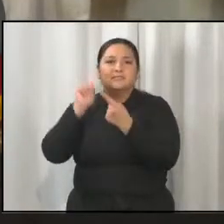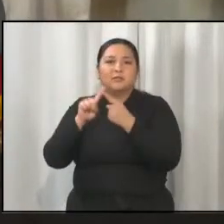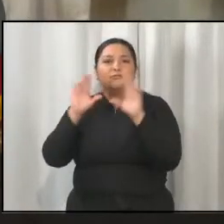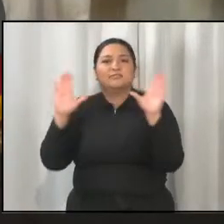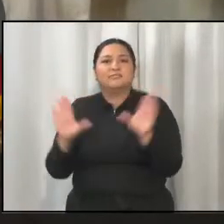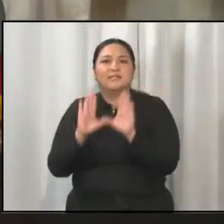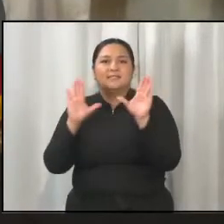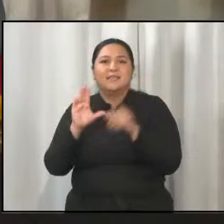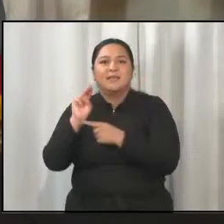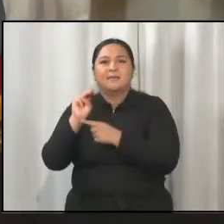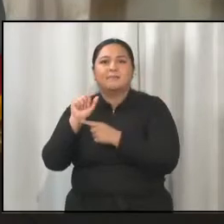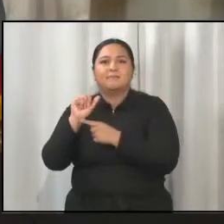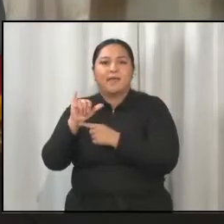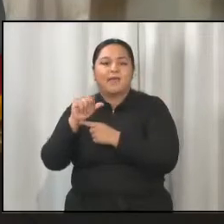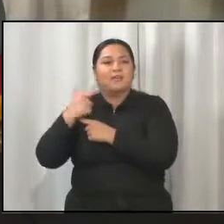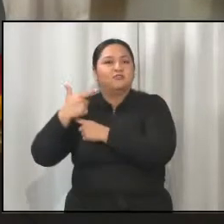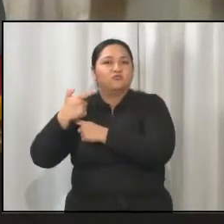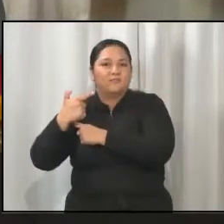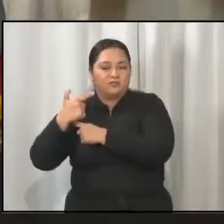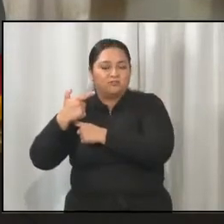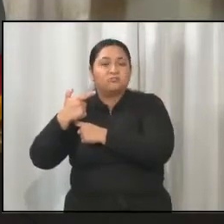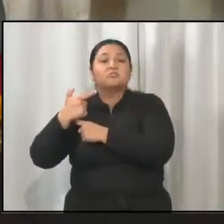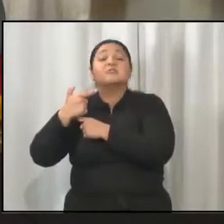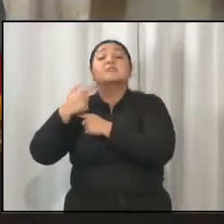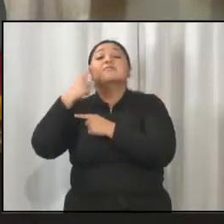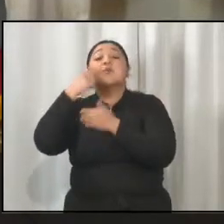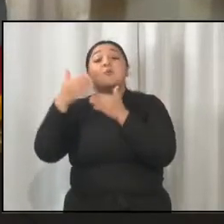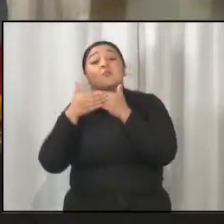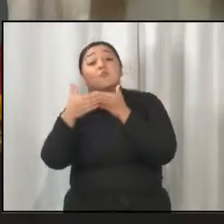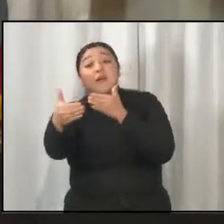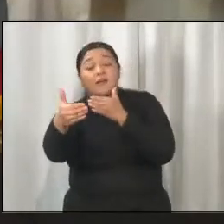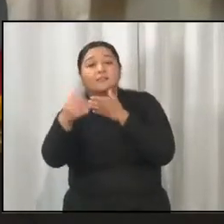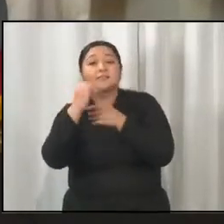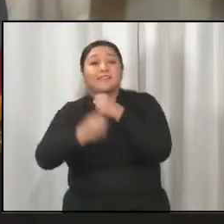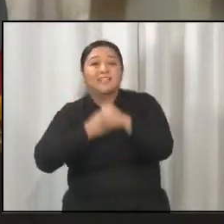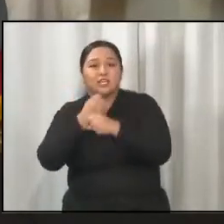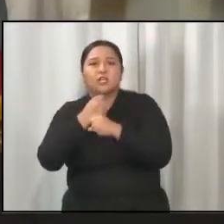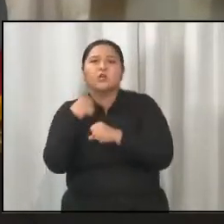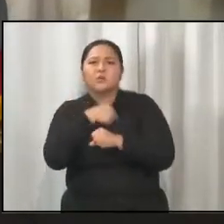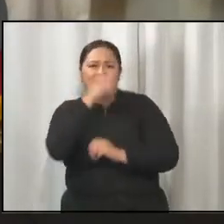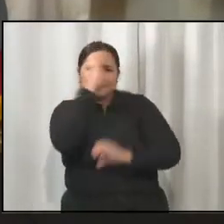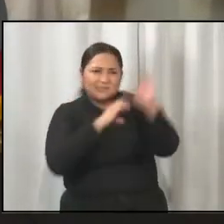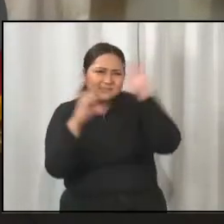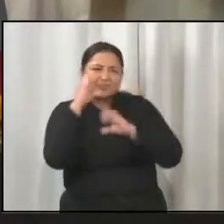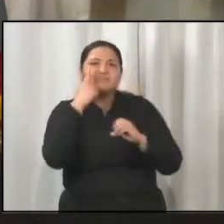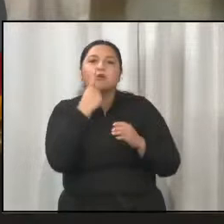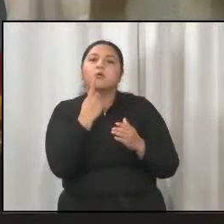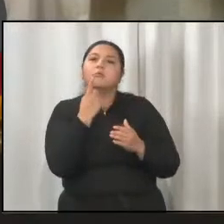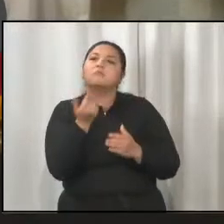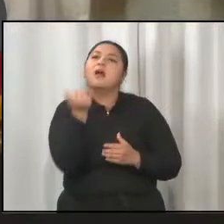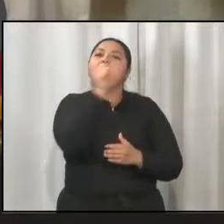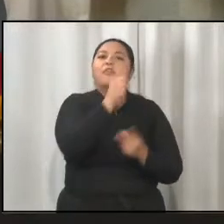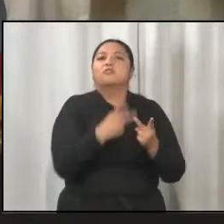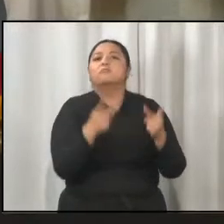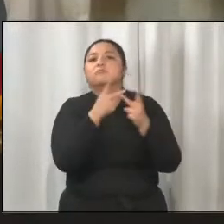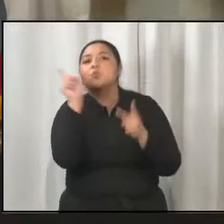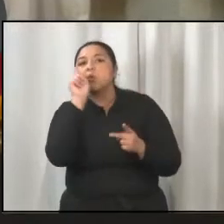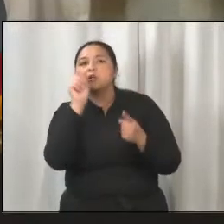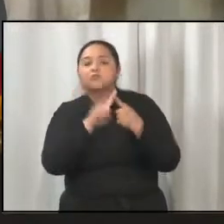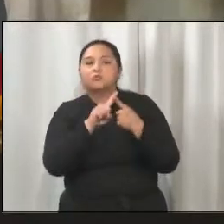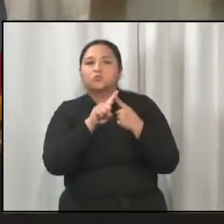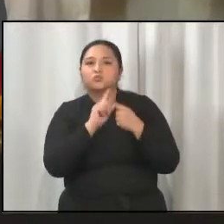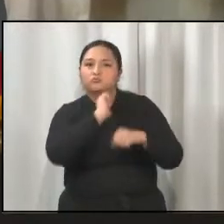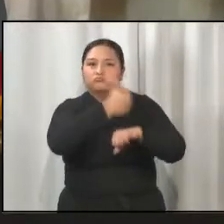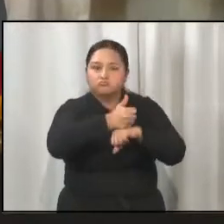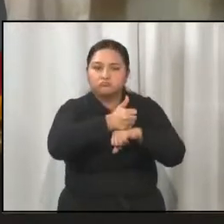look at additional sites to operate through the rest of the year. We want to continue to keep our capacity and looking at other opportunities,